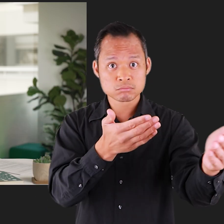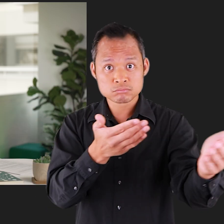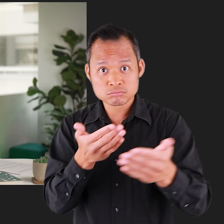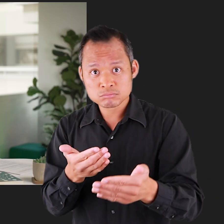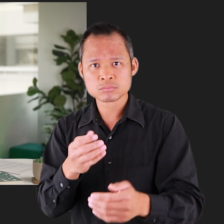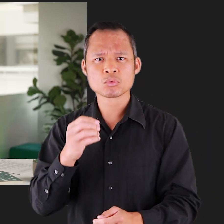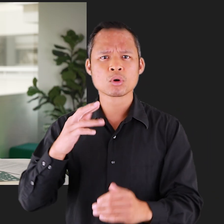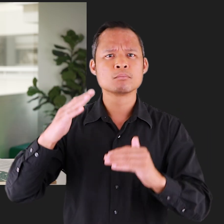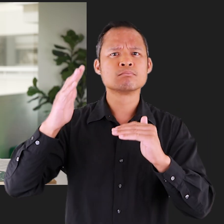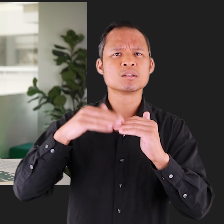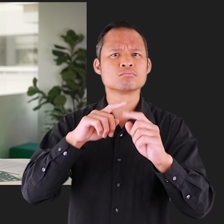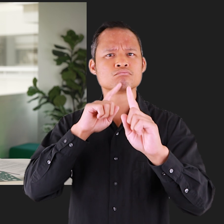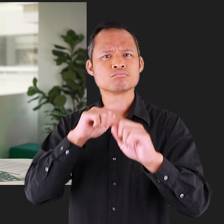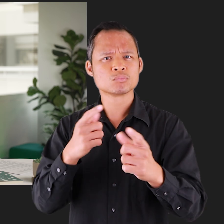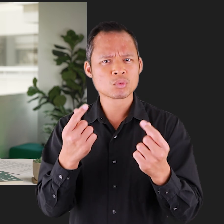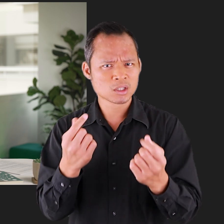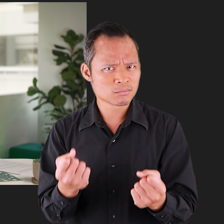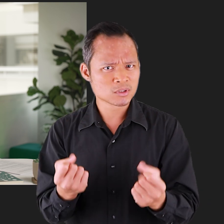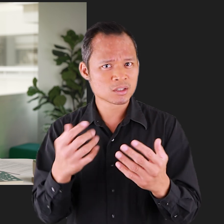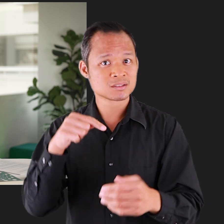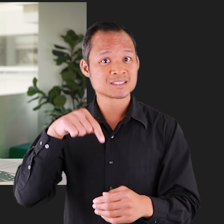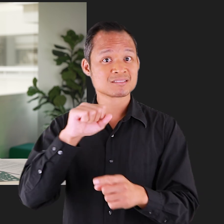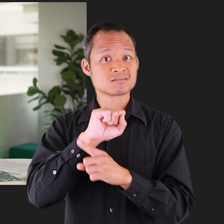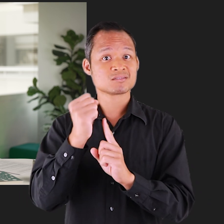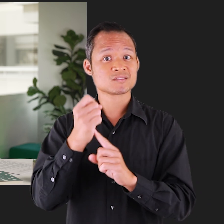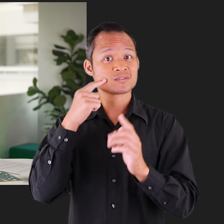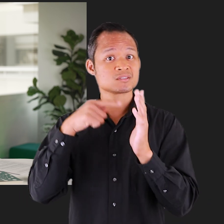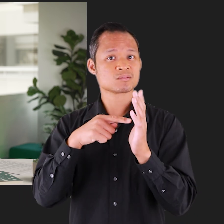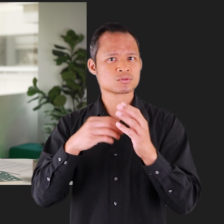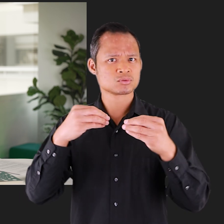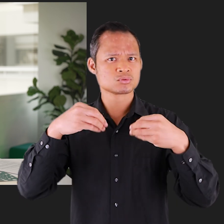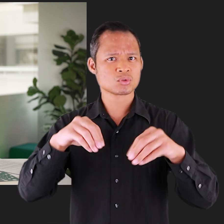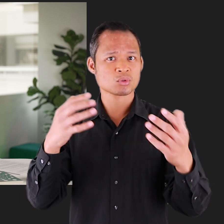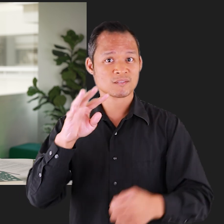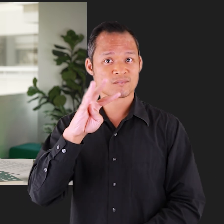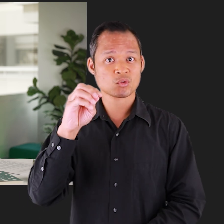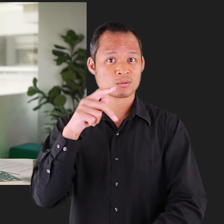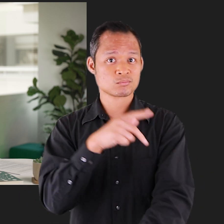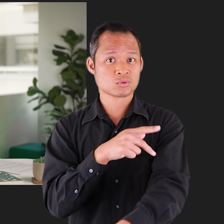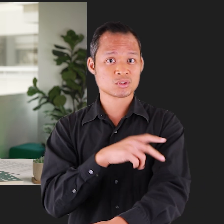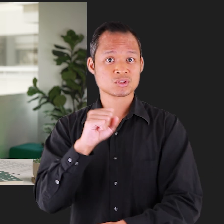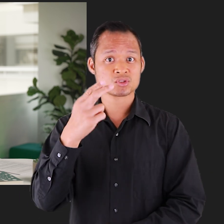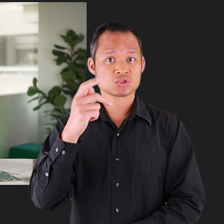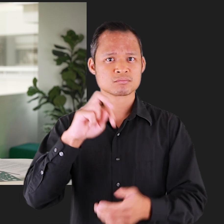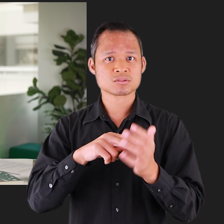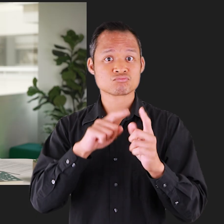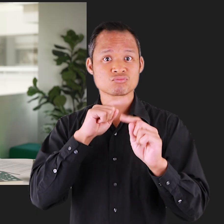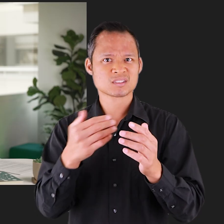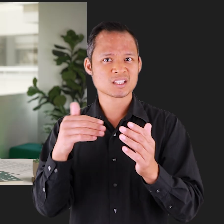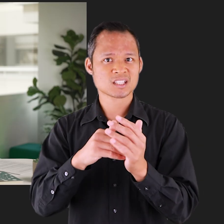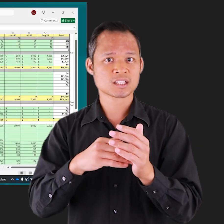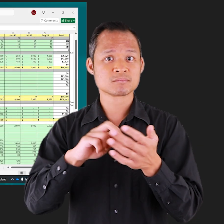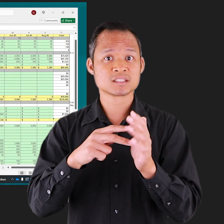how long the order takes to arrive and the minimum quantity order. In this case, when they have sold about 40 protein shakes, they